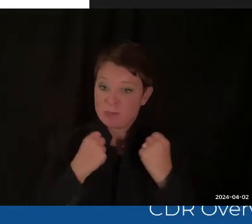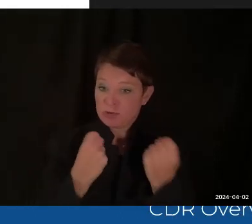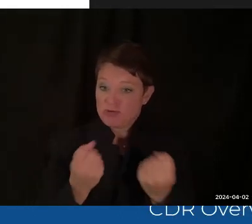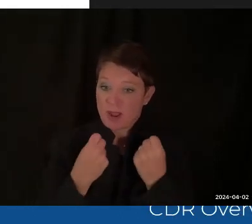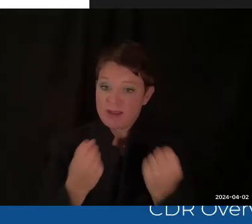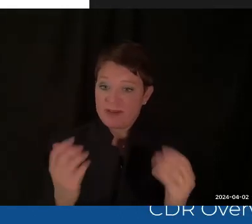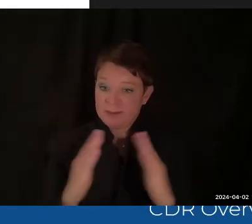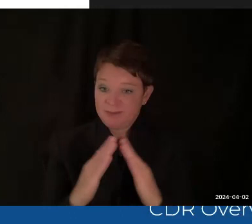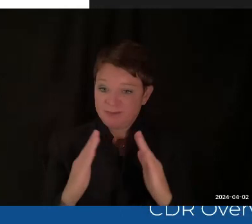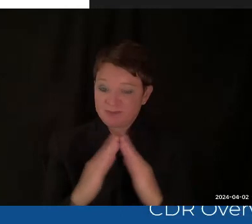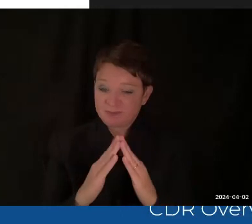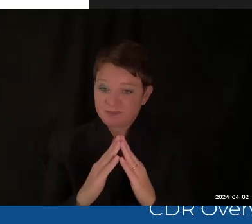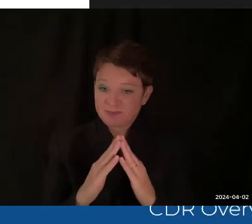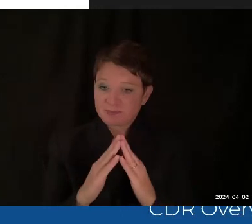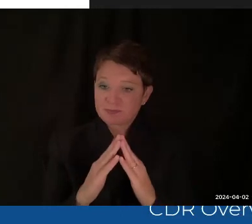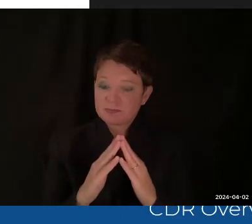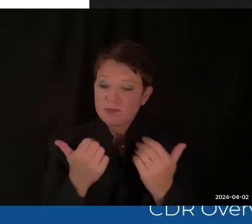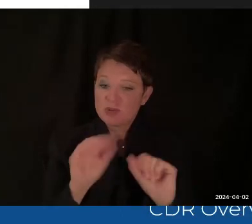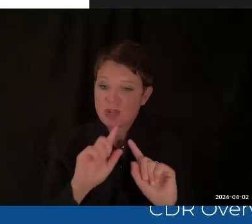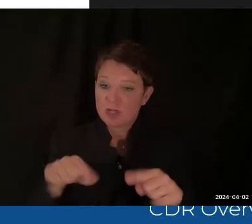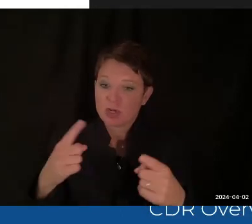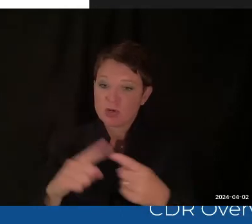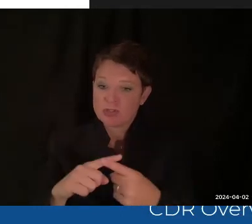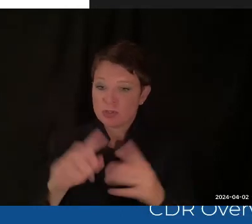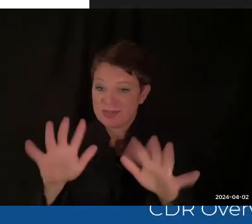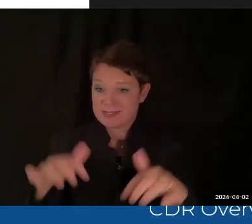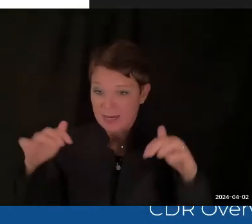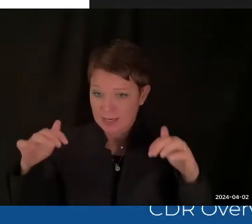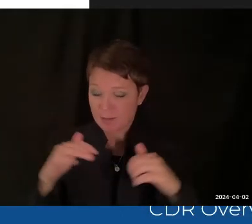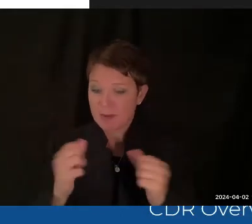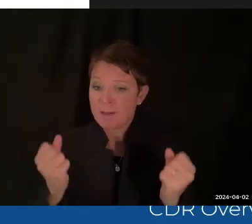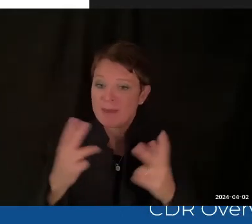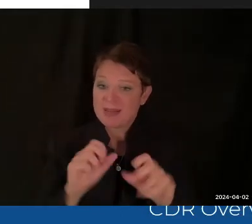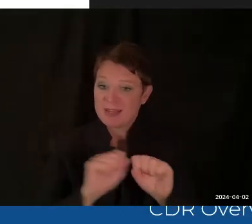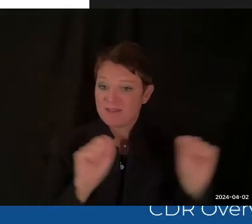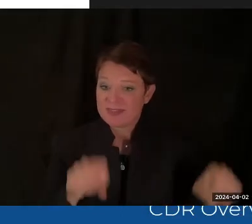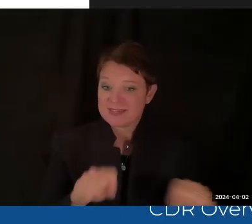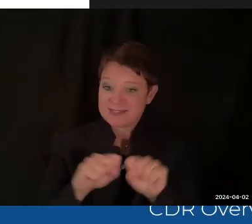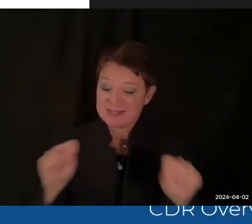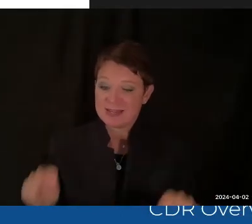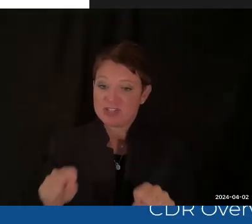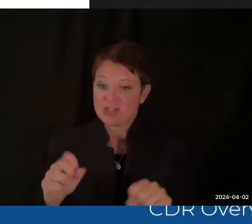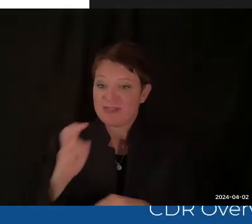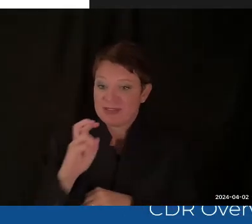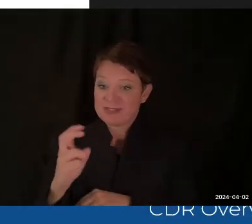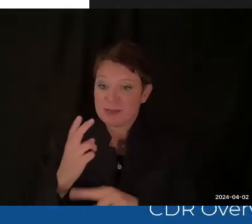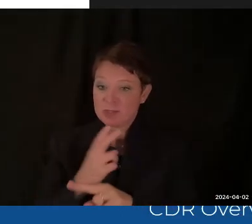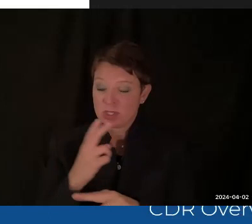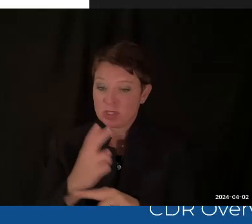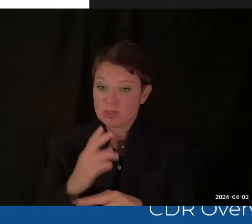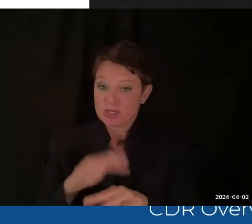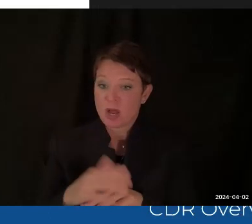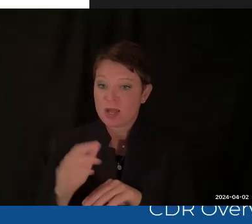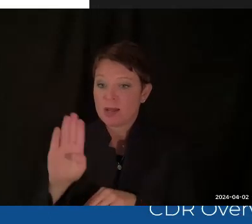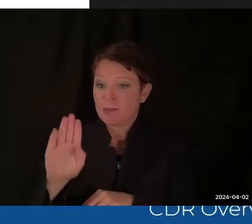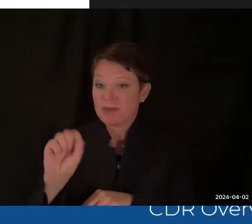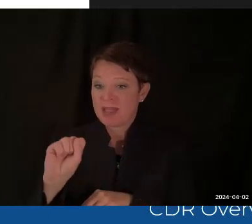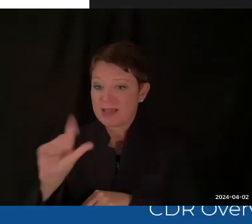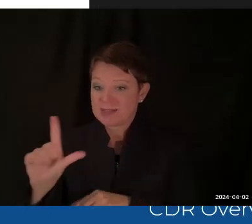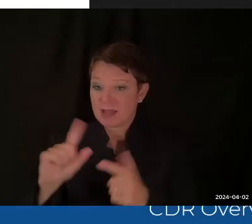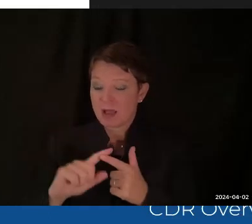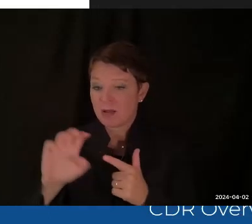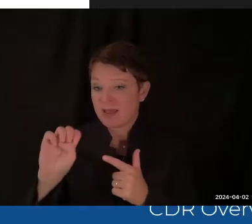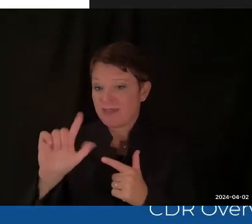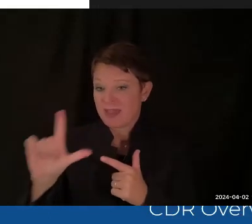cars downtown to try to get to the stadium. Many of the stations that SEPTA operates on the Broad Street line and on the